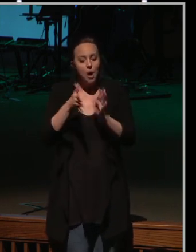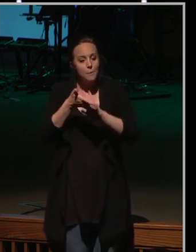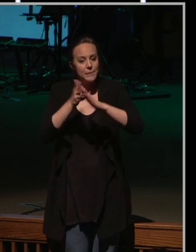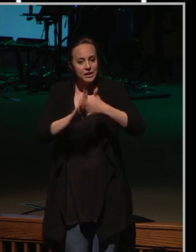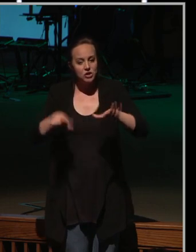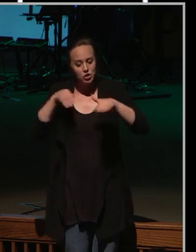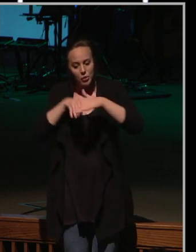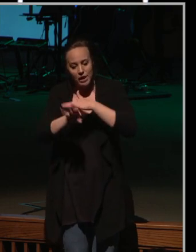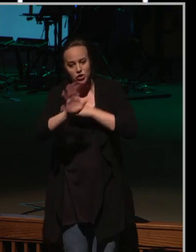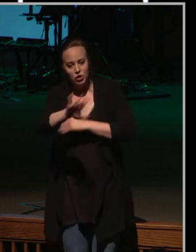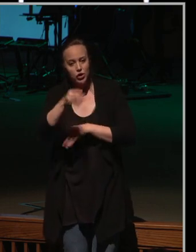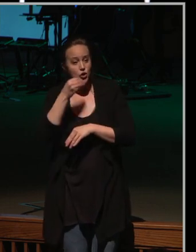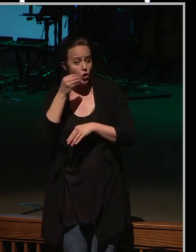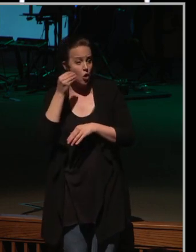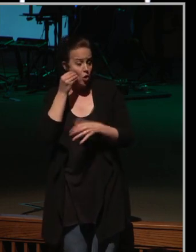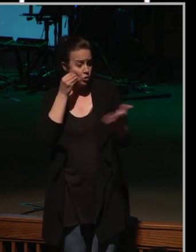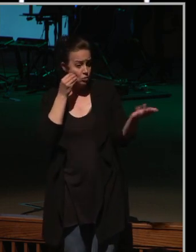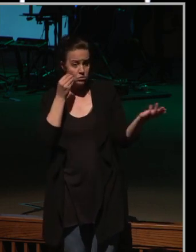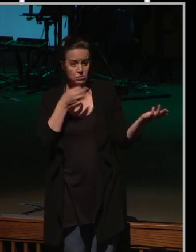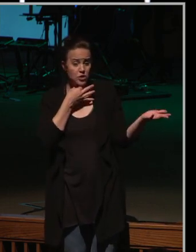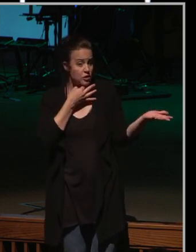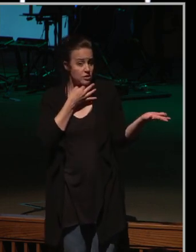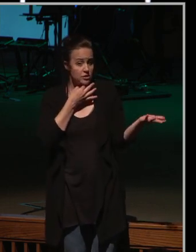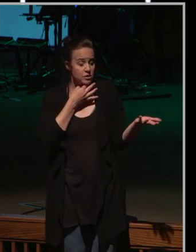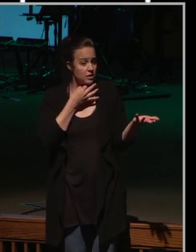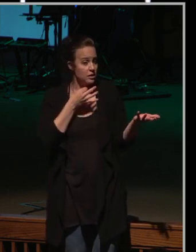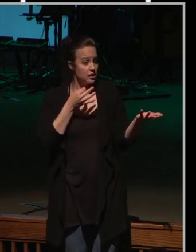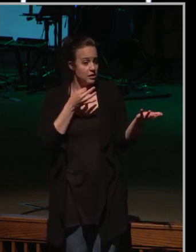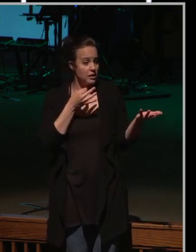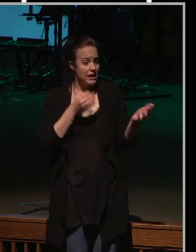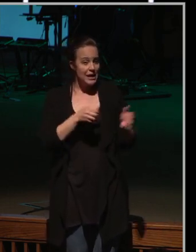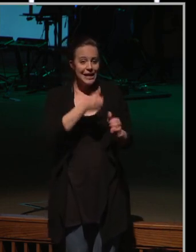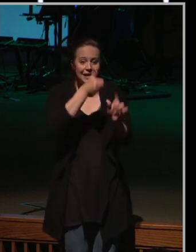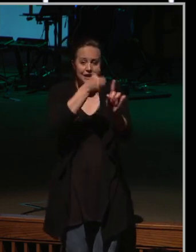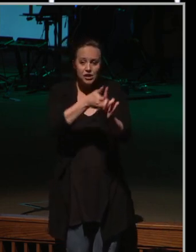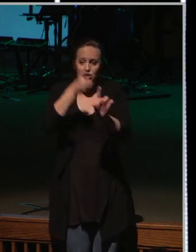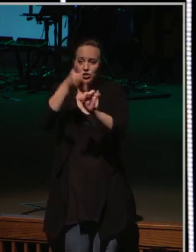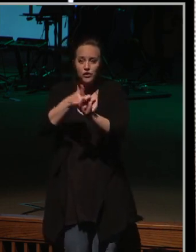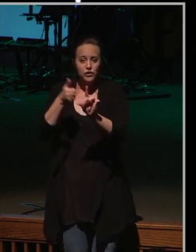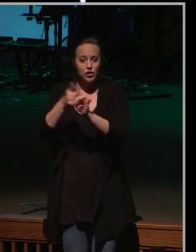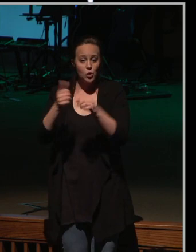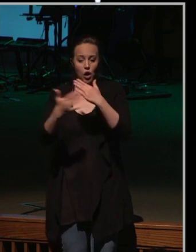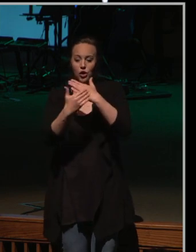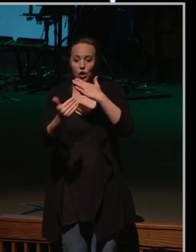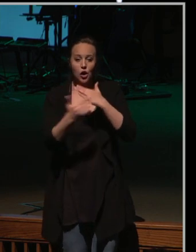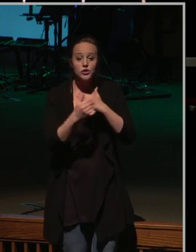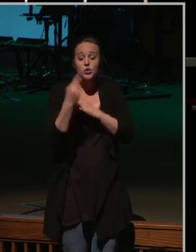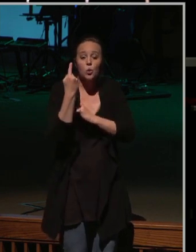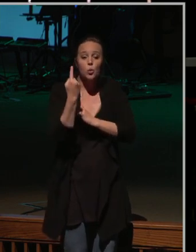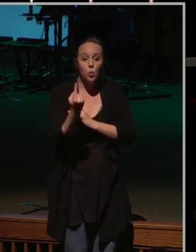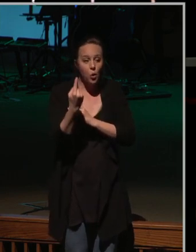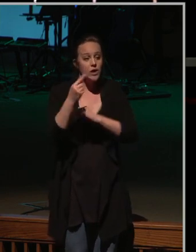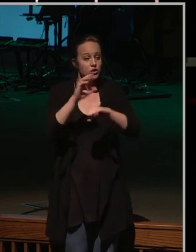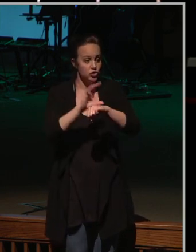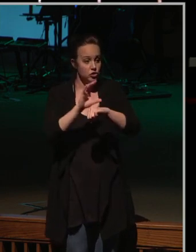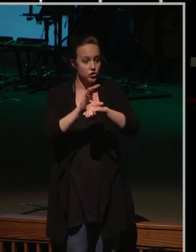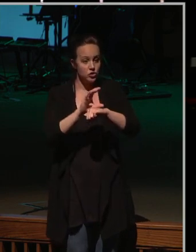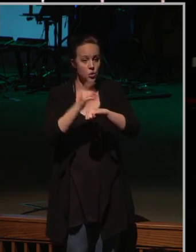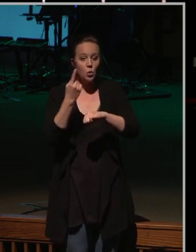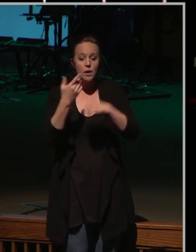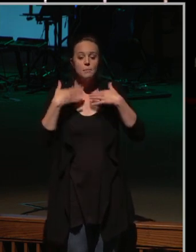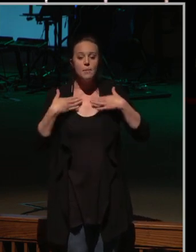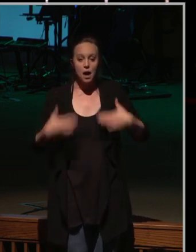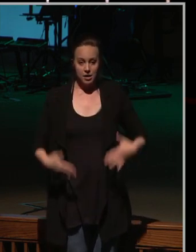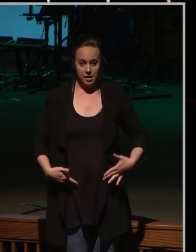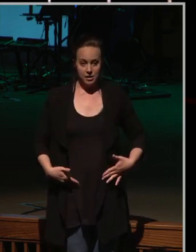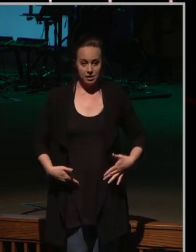then he says, to which you indeed were called in one body. And Paul here is talking about the unity of the body, of the